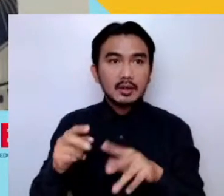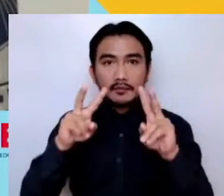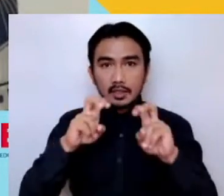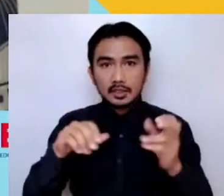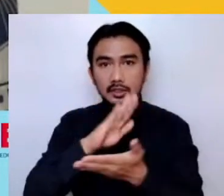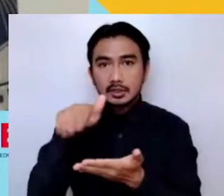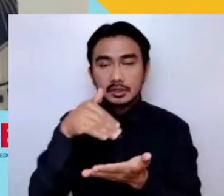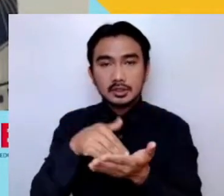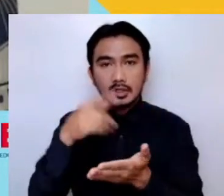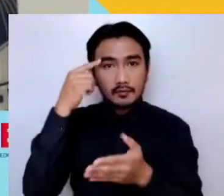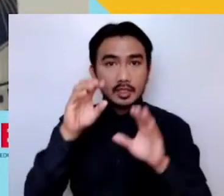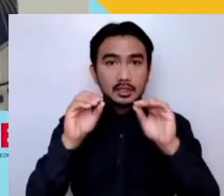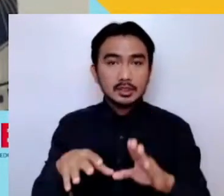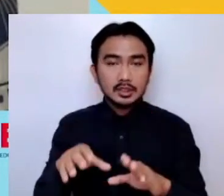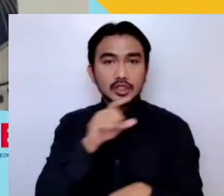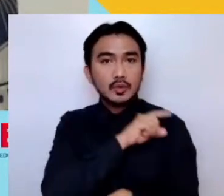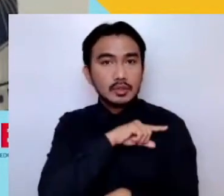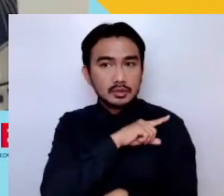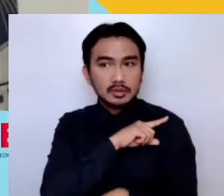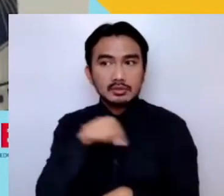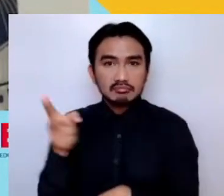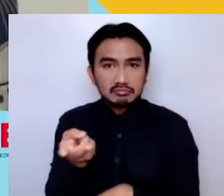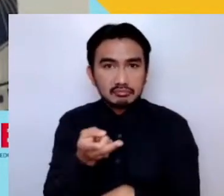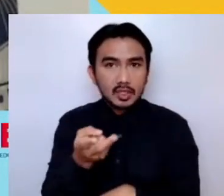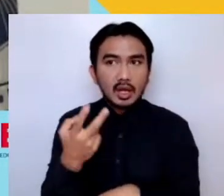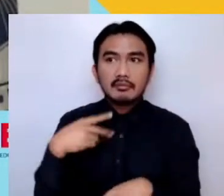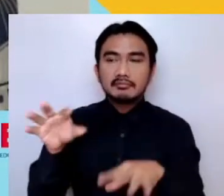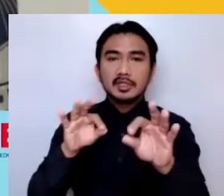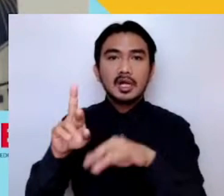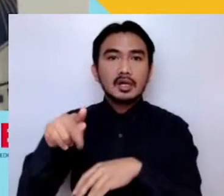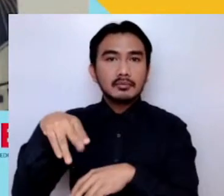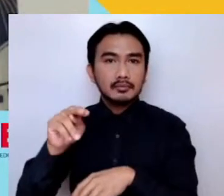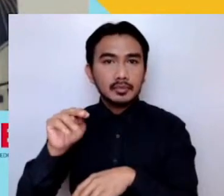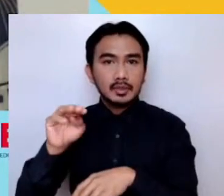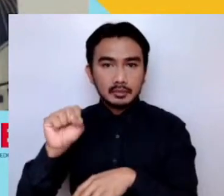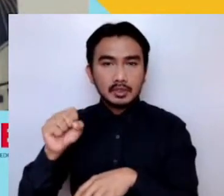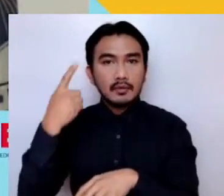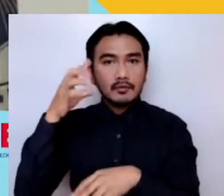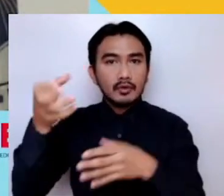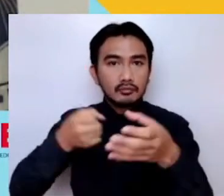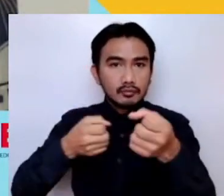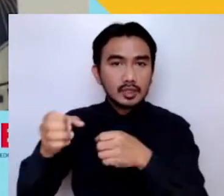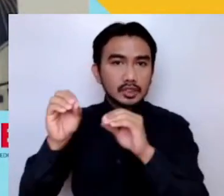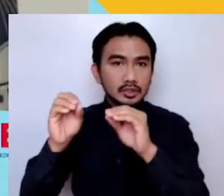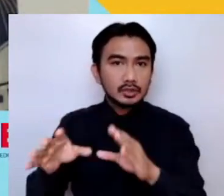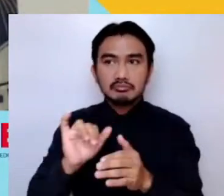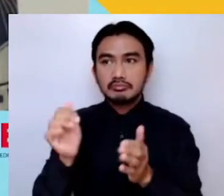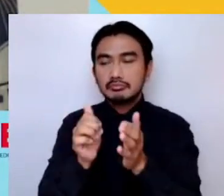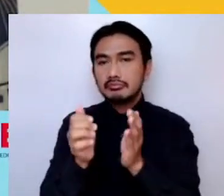Teacher Quality and select RPMS focals teachers and master teachers from the